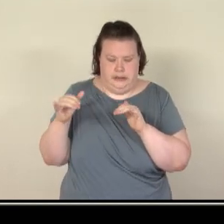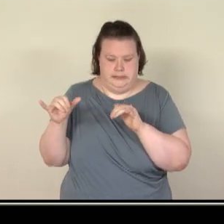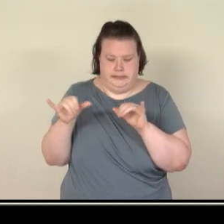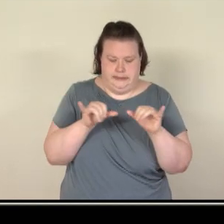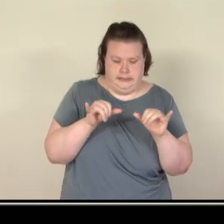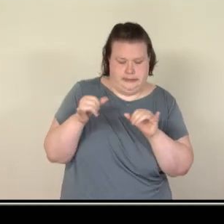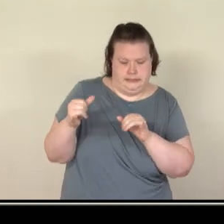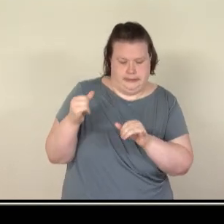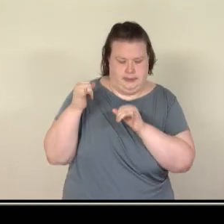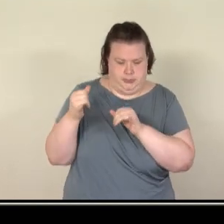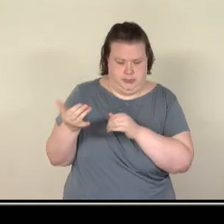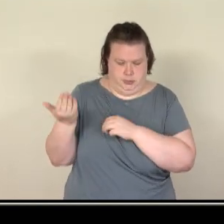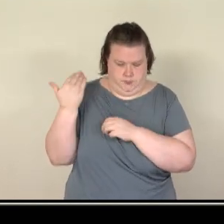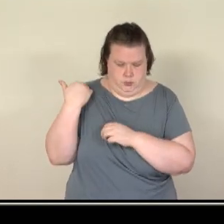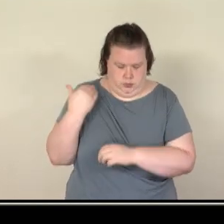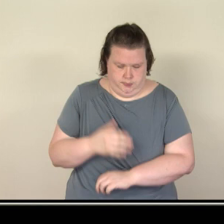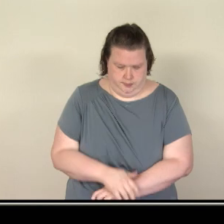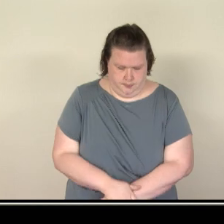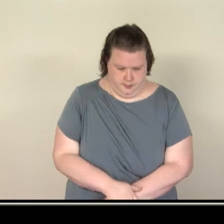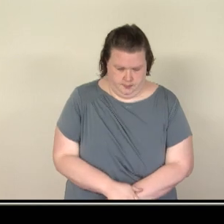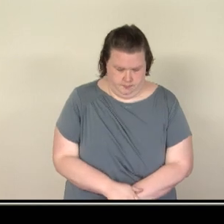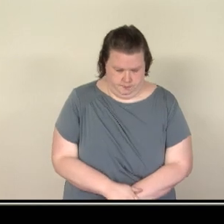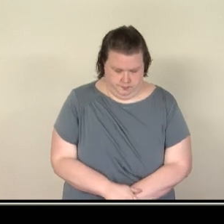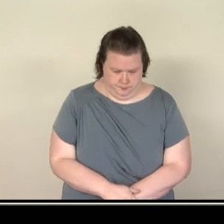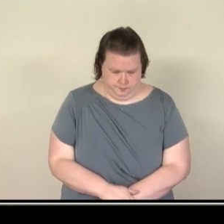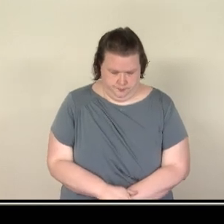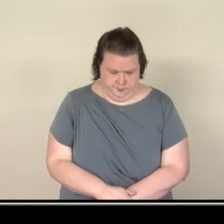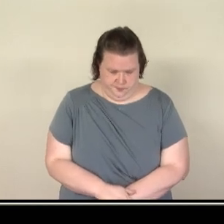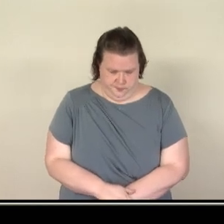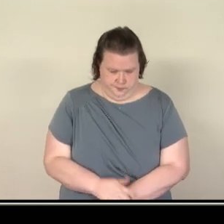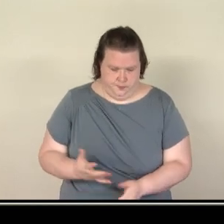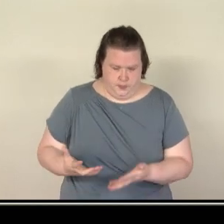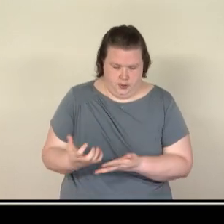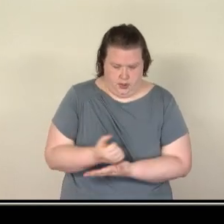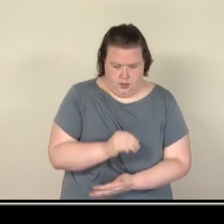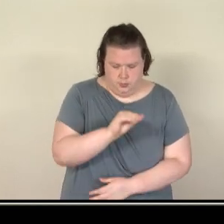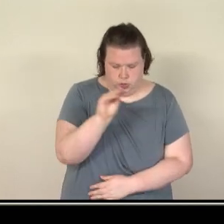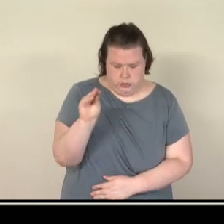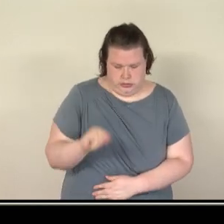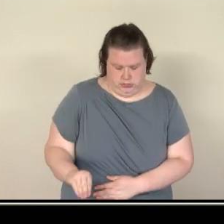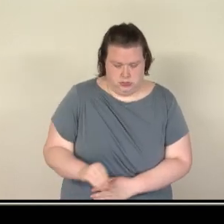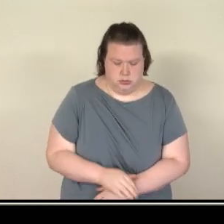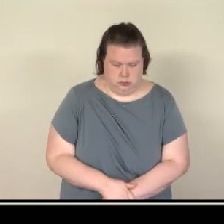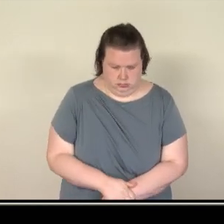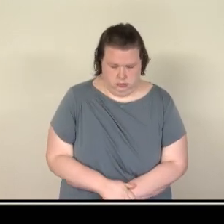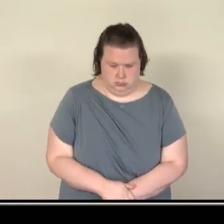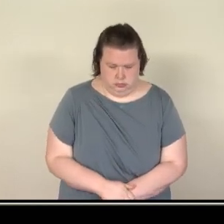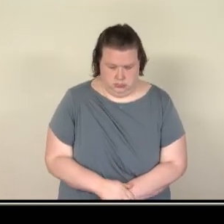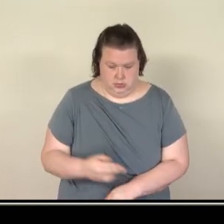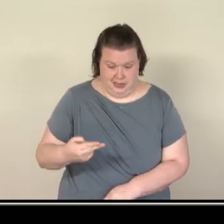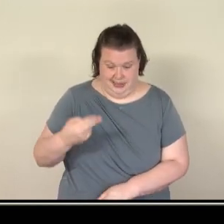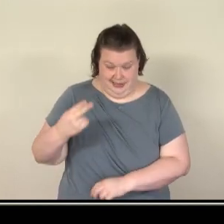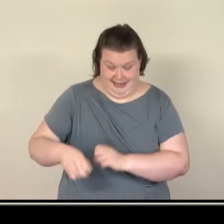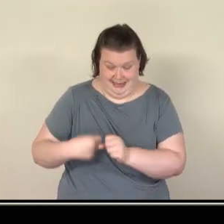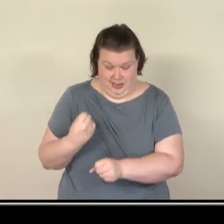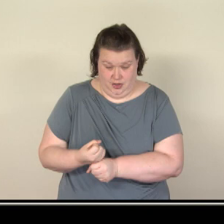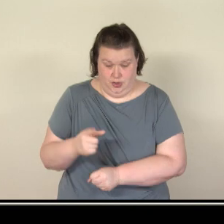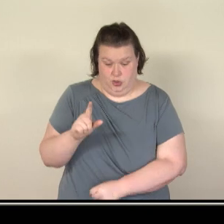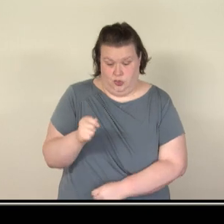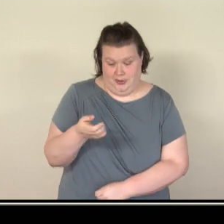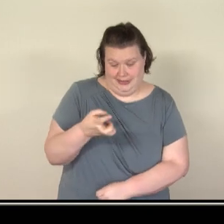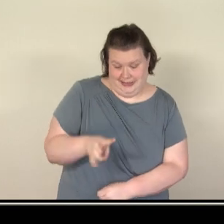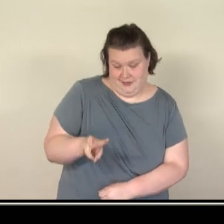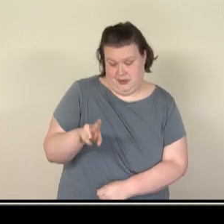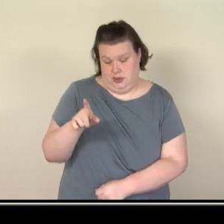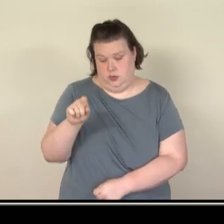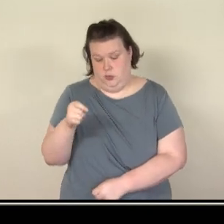levels. You can see this is our collection percentage. The high year was in